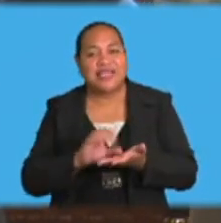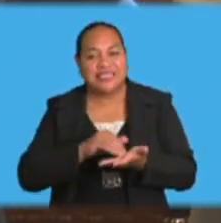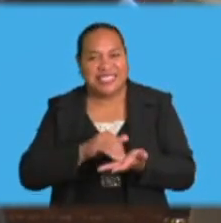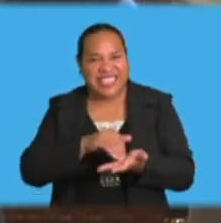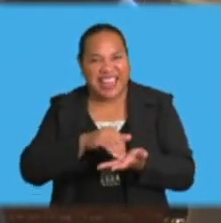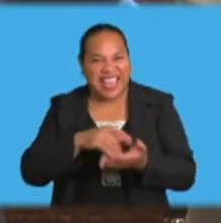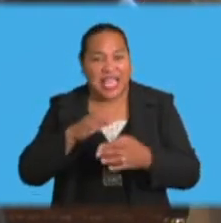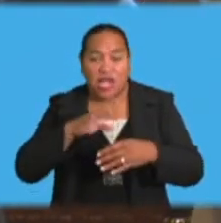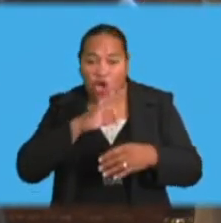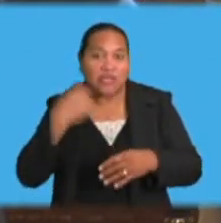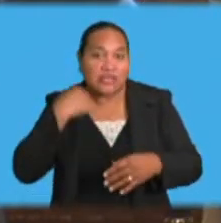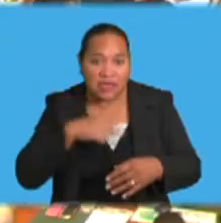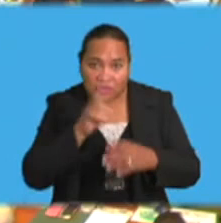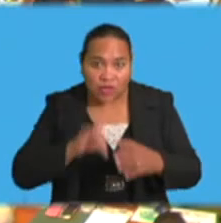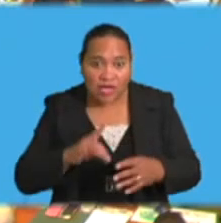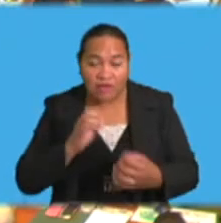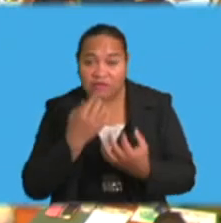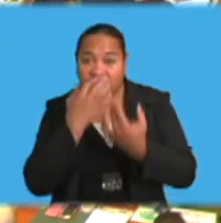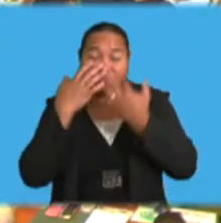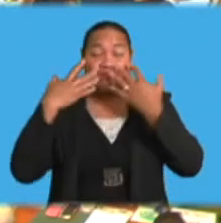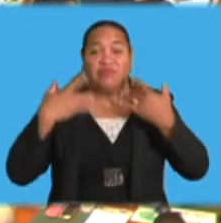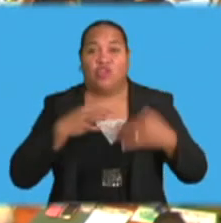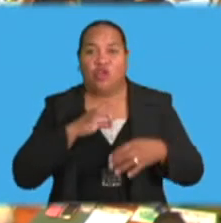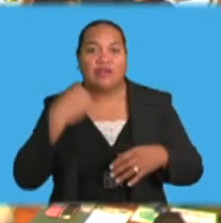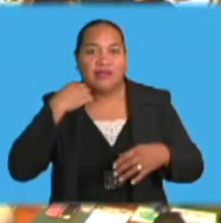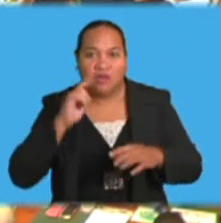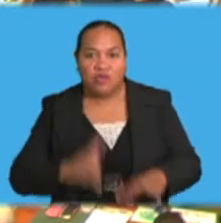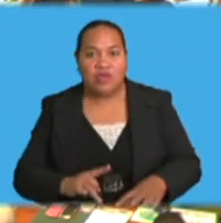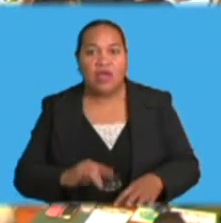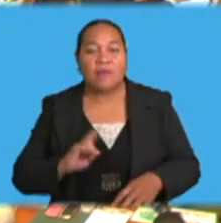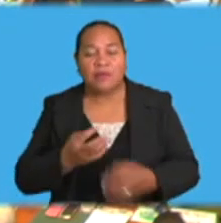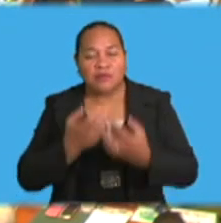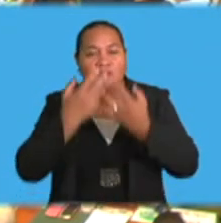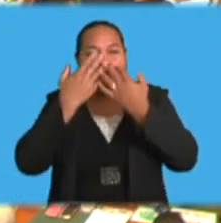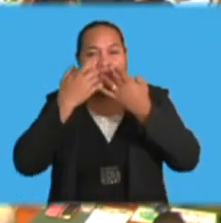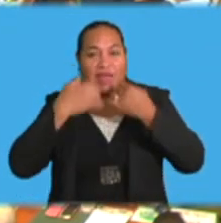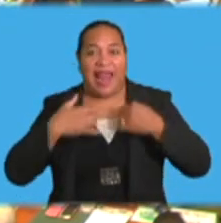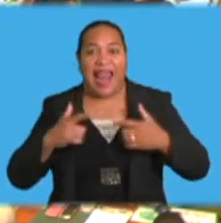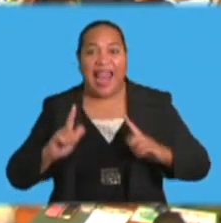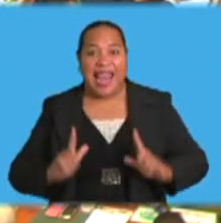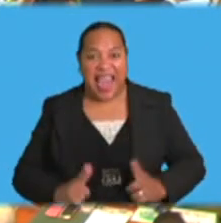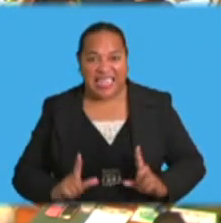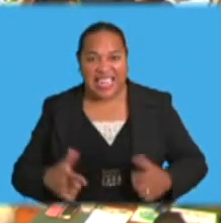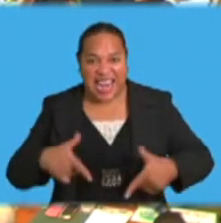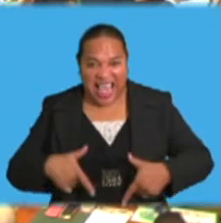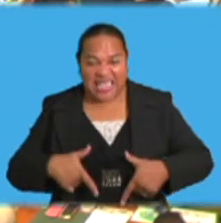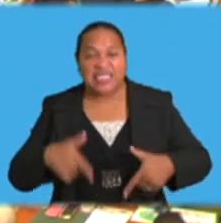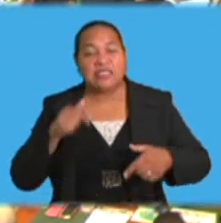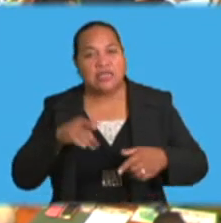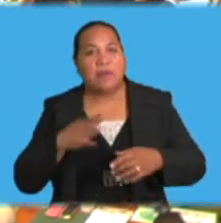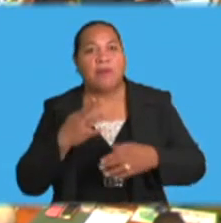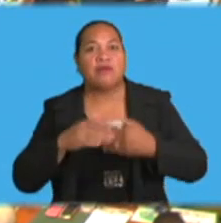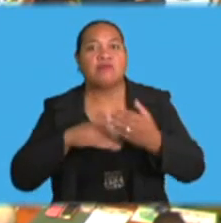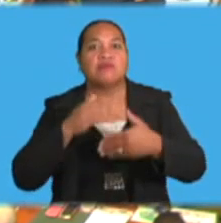something that kills you today, but if you get one of those 5 or asbestos, you breathe it into your lungs, it can lead to cancer in 20 years' time.